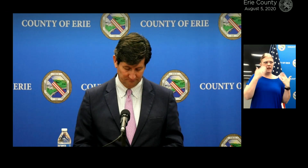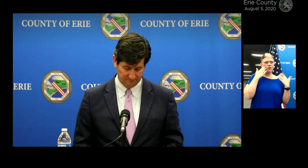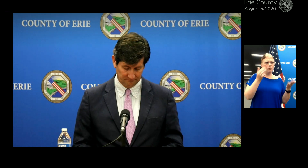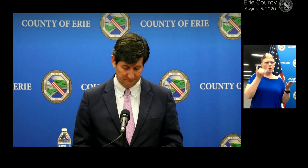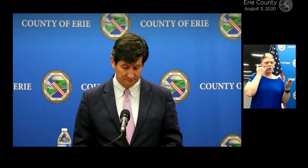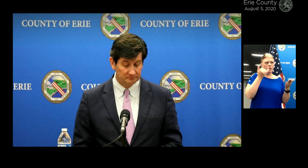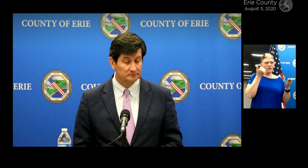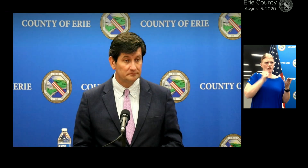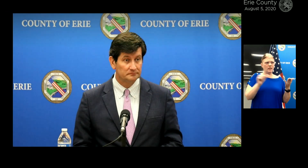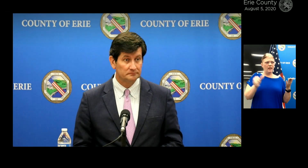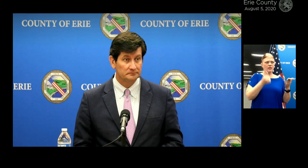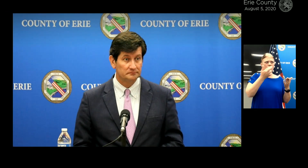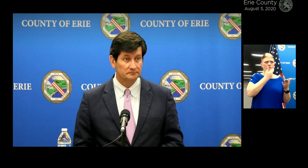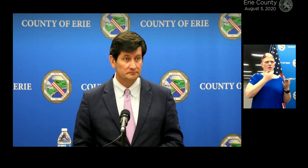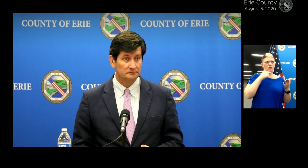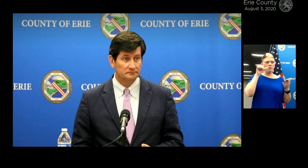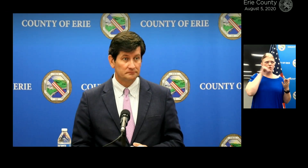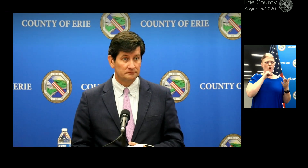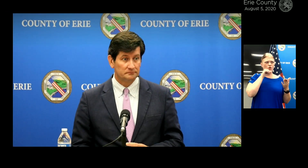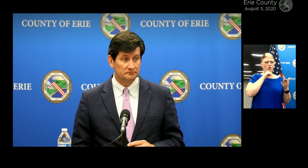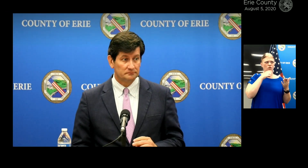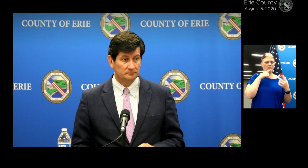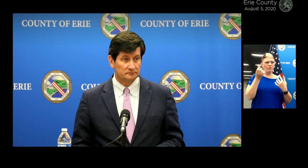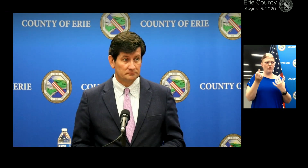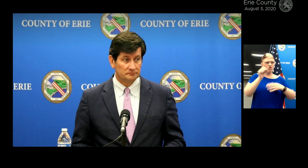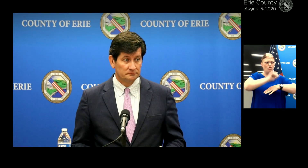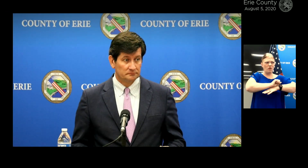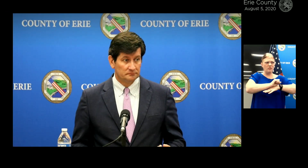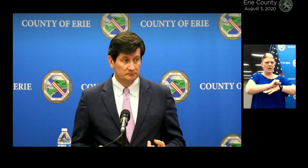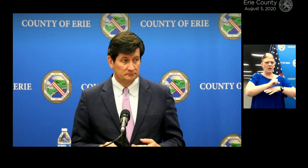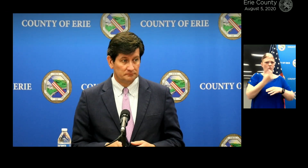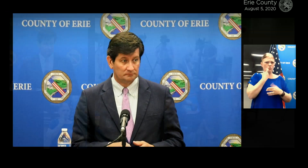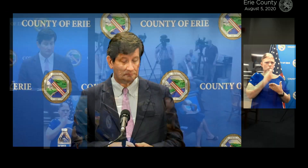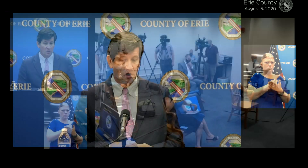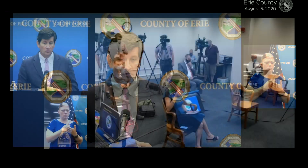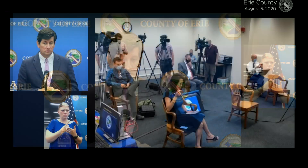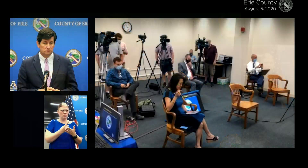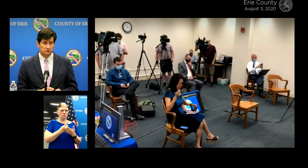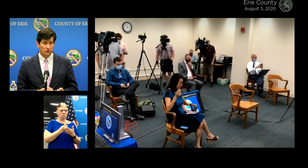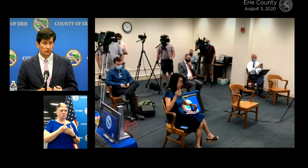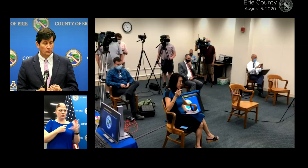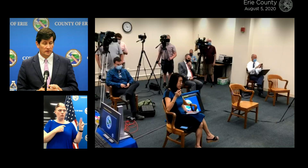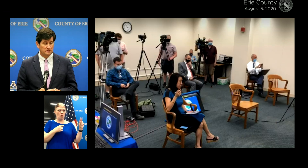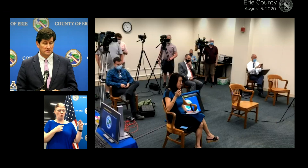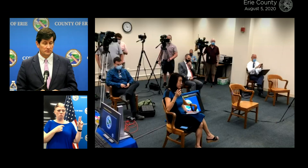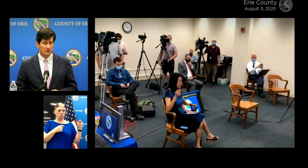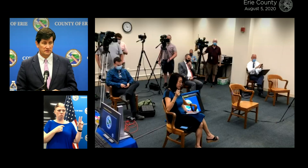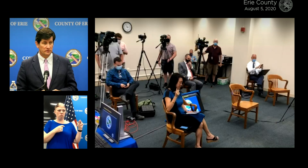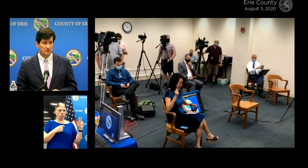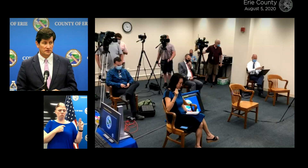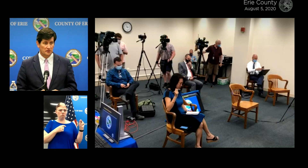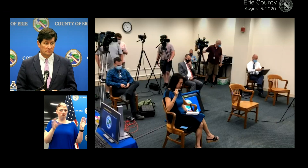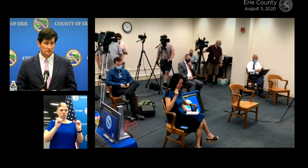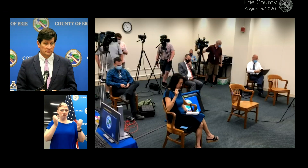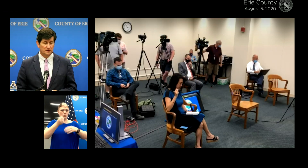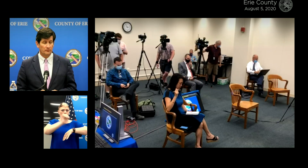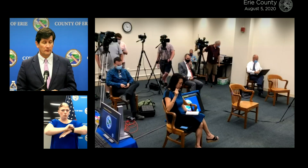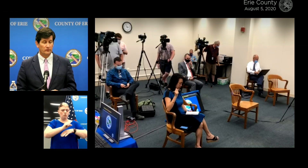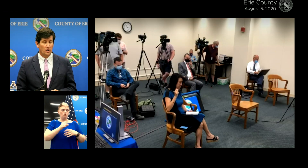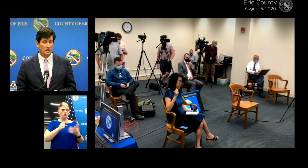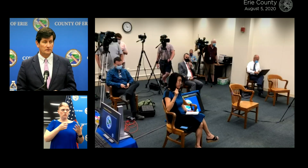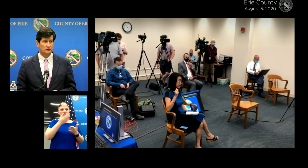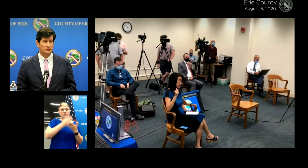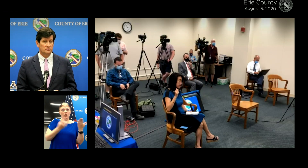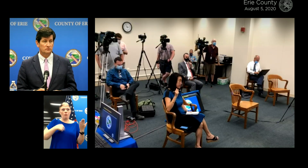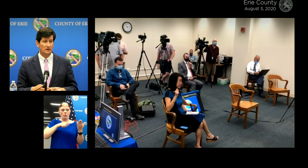there were any other restaurants or bars that have been shut down over the last week, and whether... No restaurants or bars have been shut down. There's some that